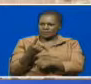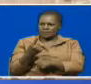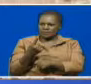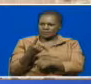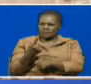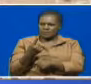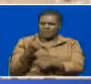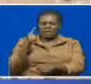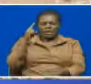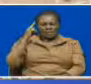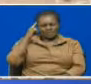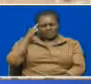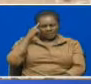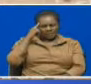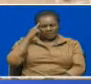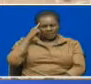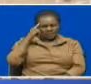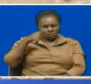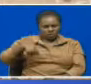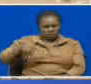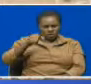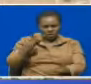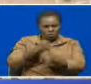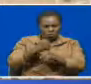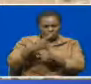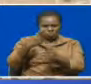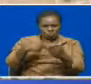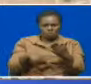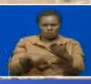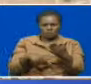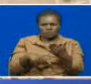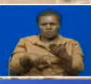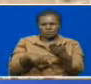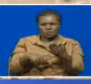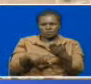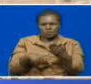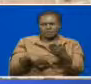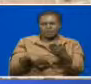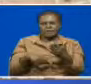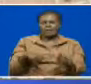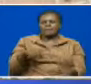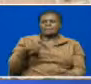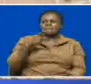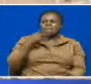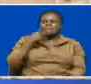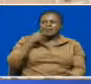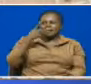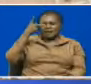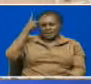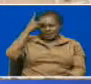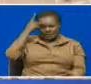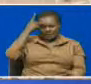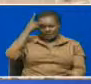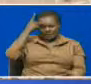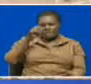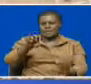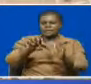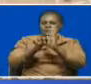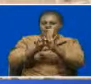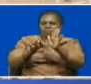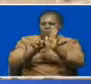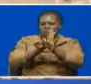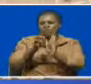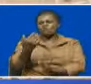And I think what we need to do is to get the parents to be the role models that need to